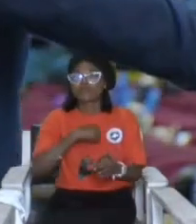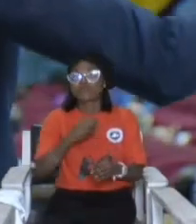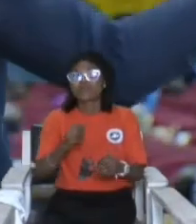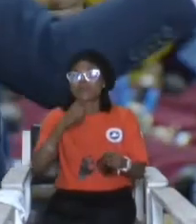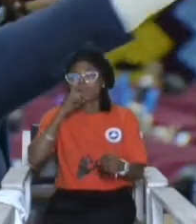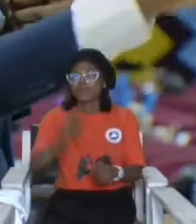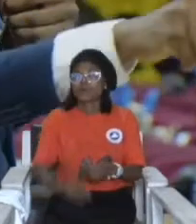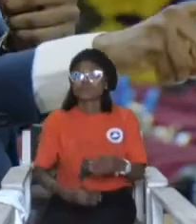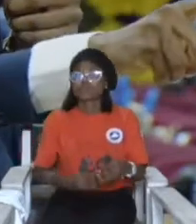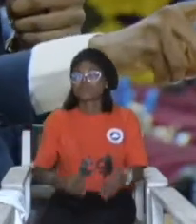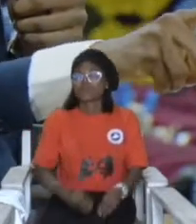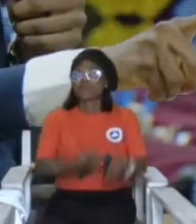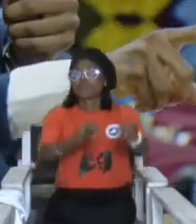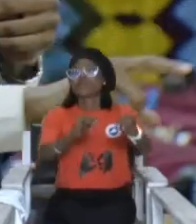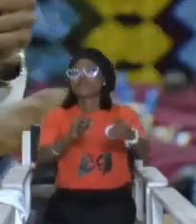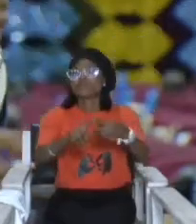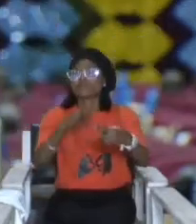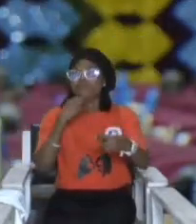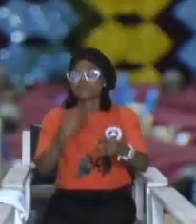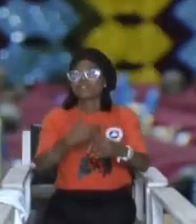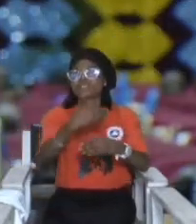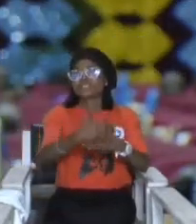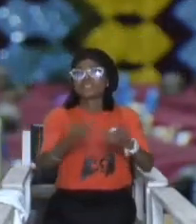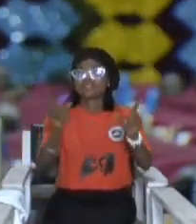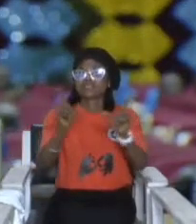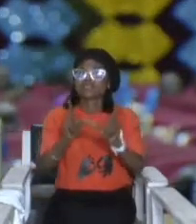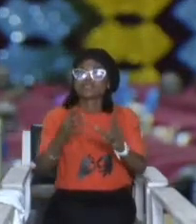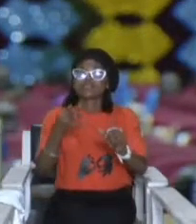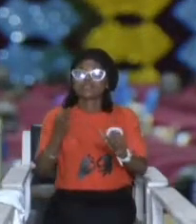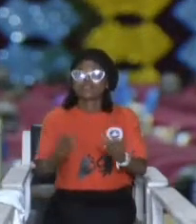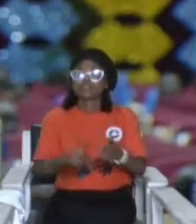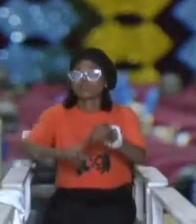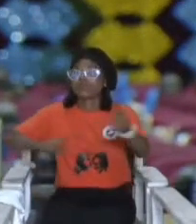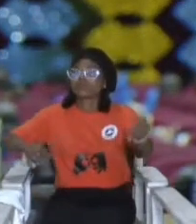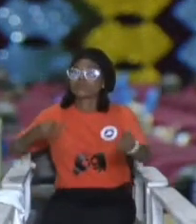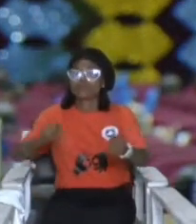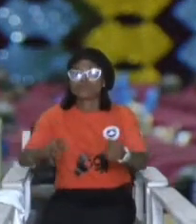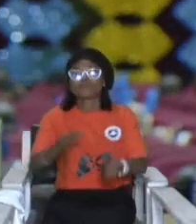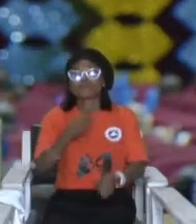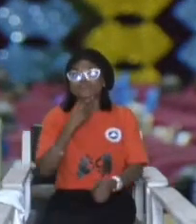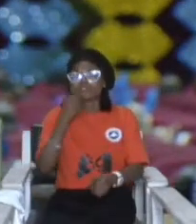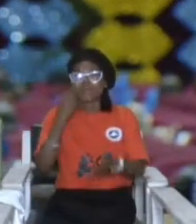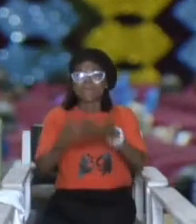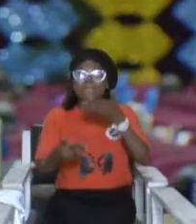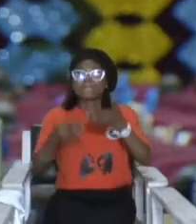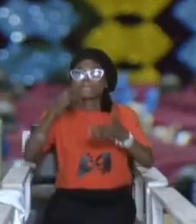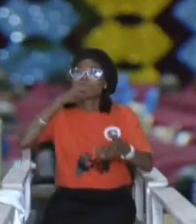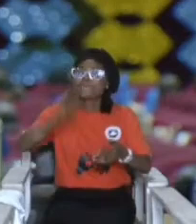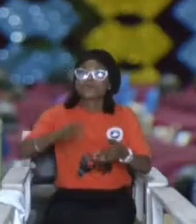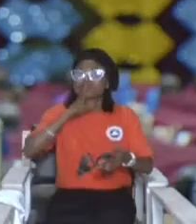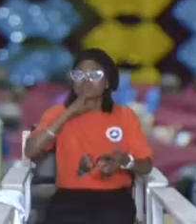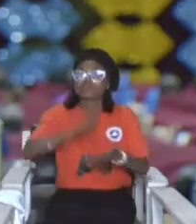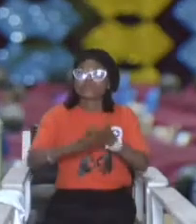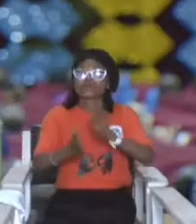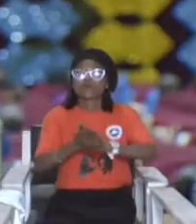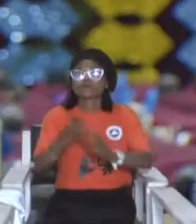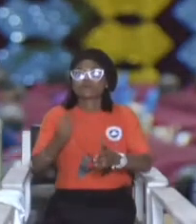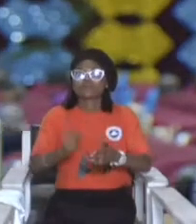the rod of Moses must become the rod of fire. So he said, cast that